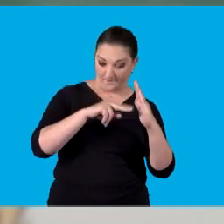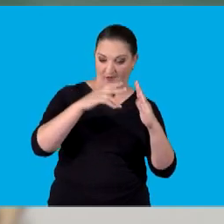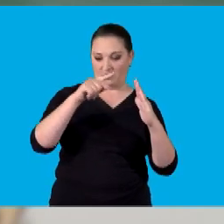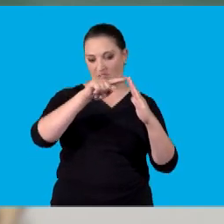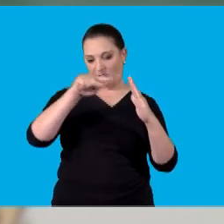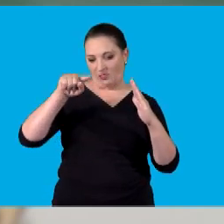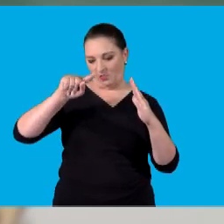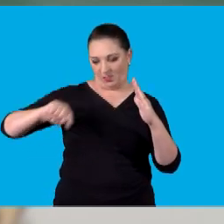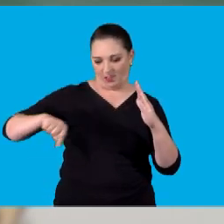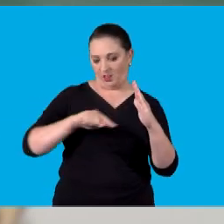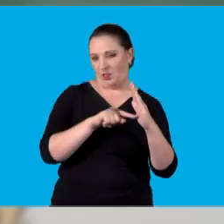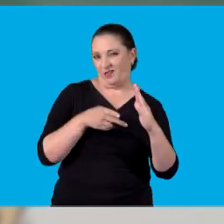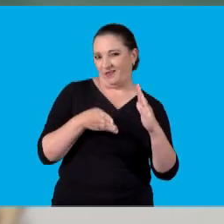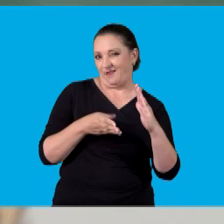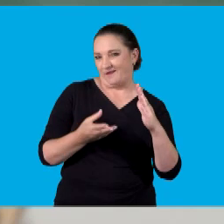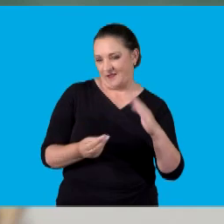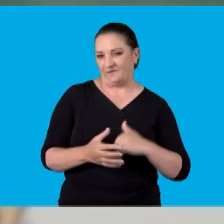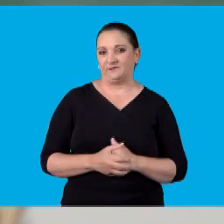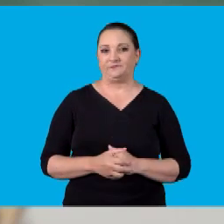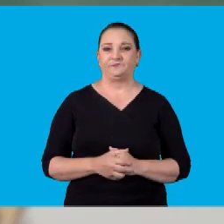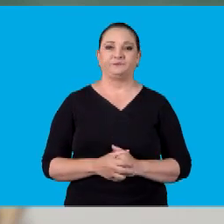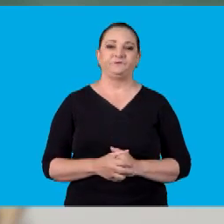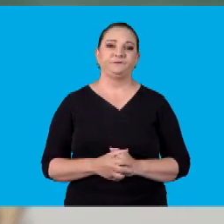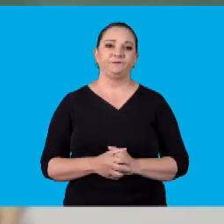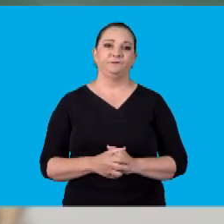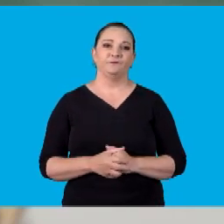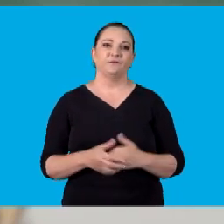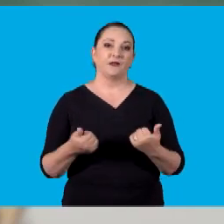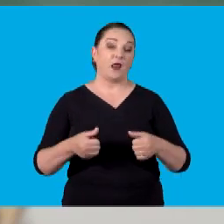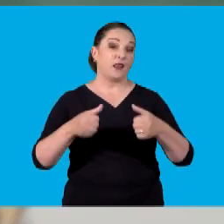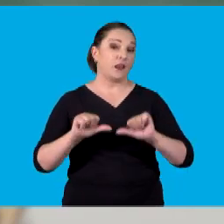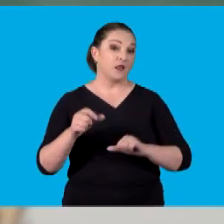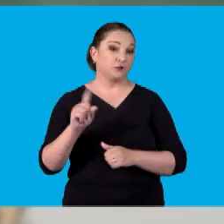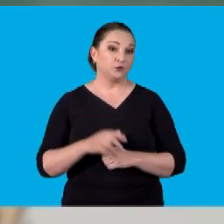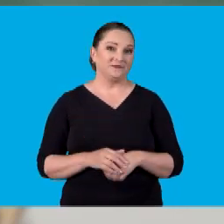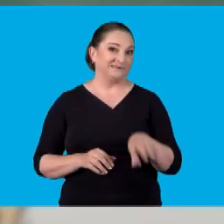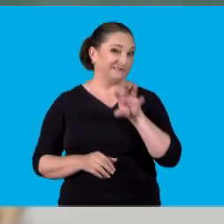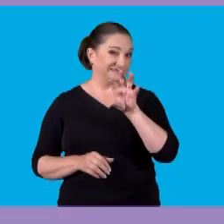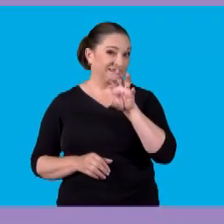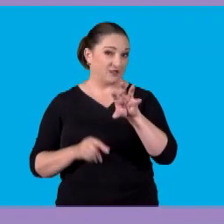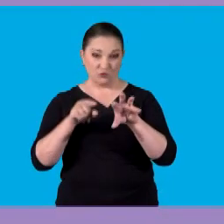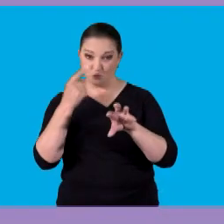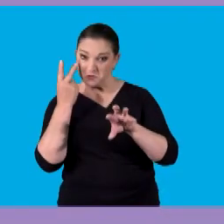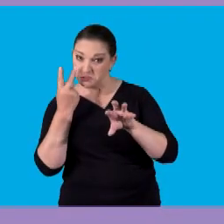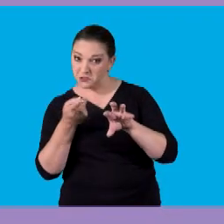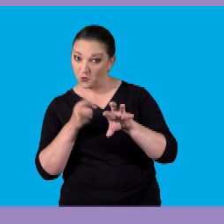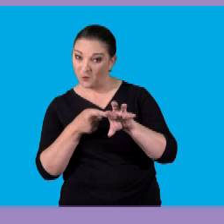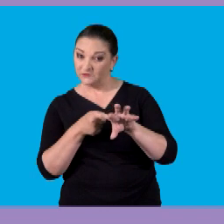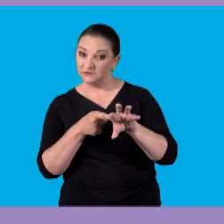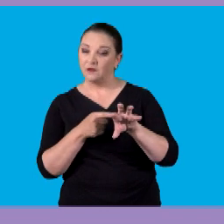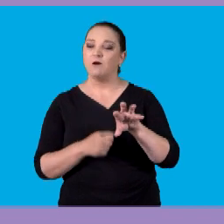90 degrees. Let's look at the next quadrilateral. Do you recognize that